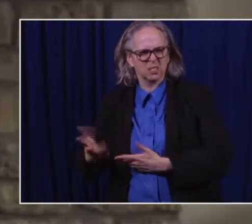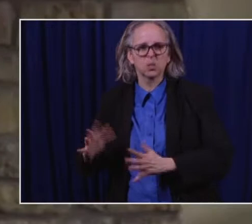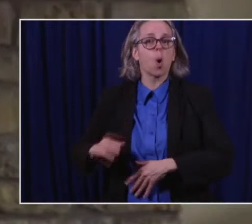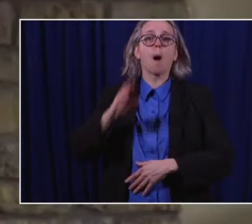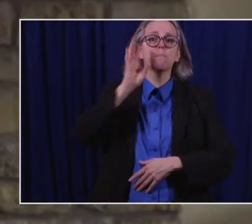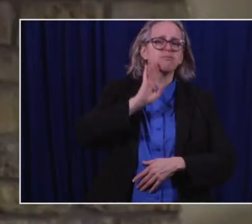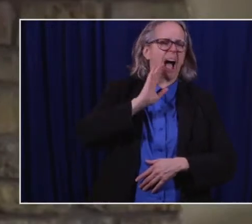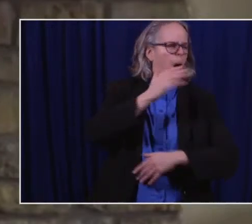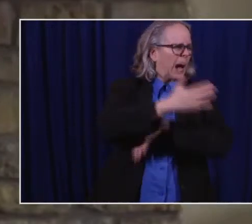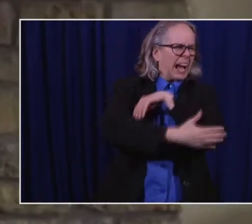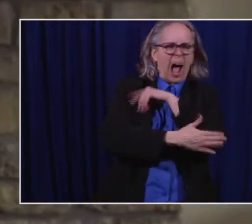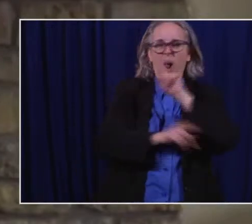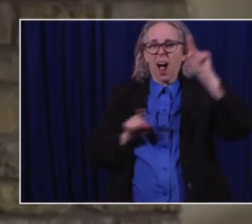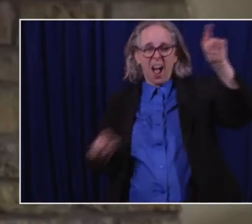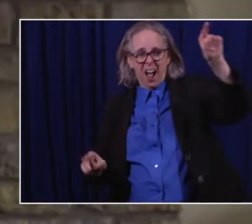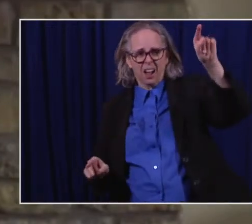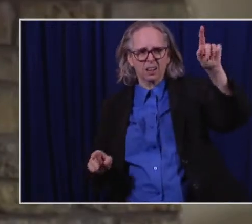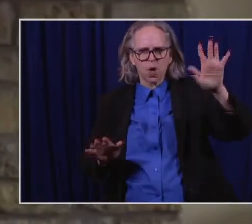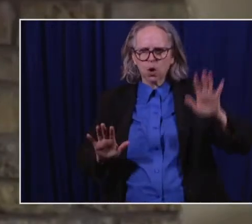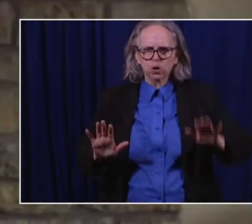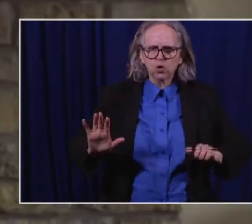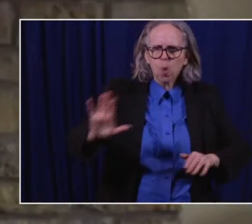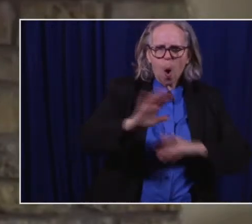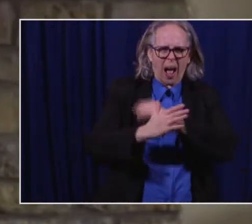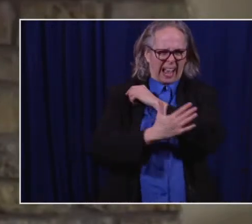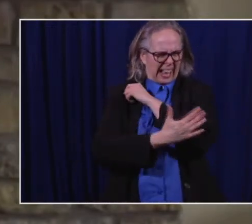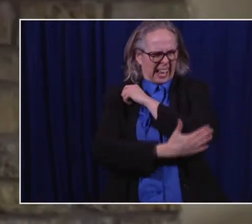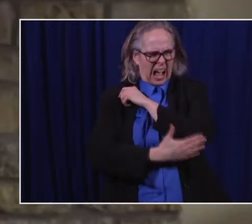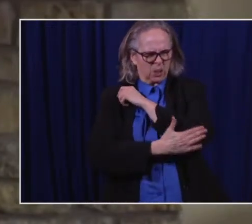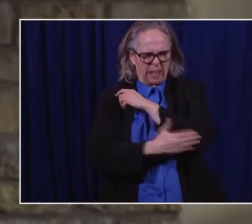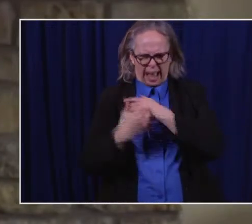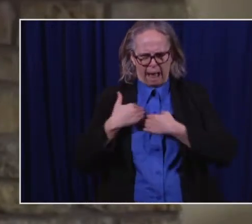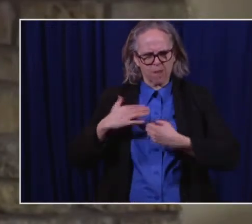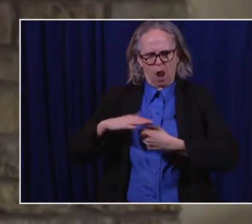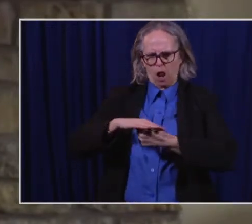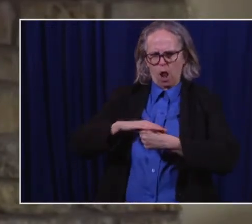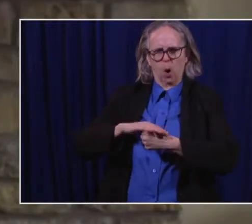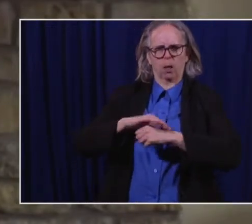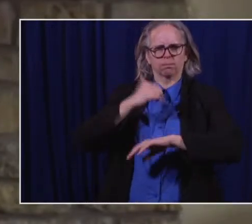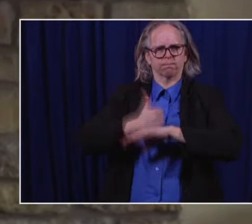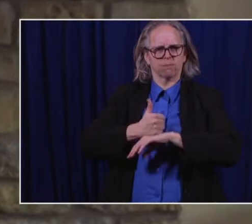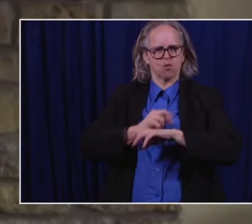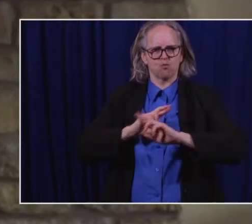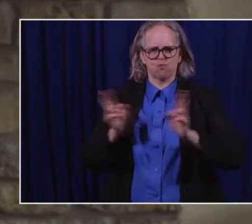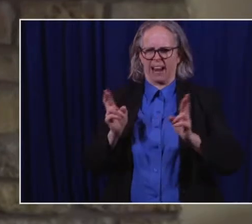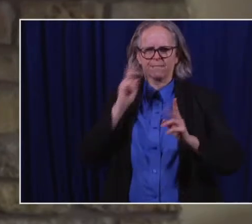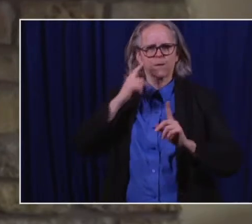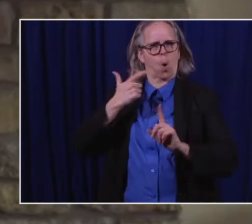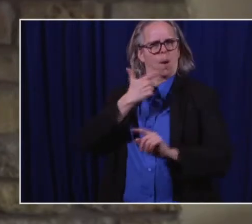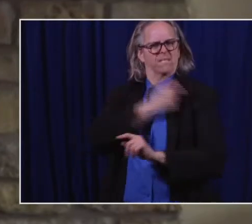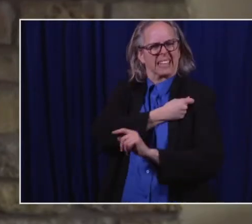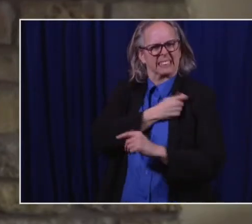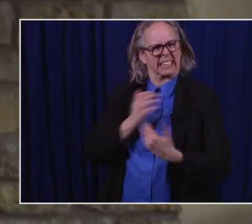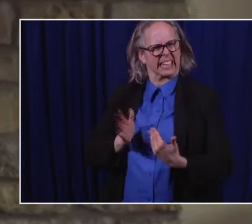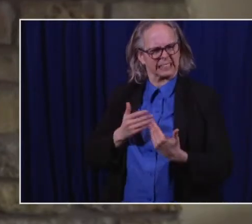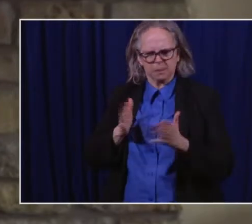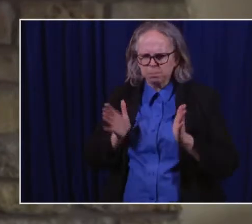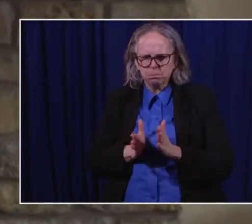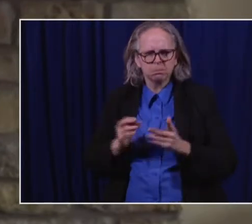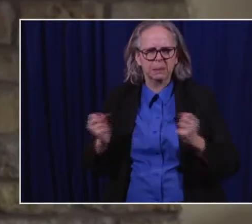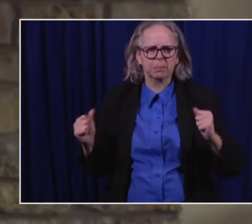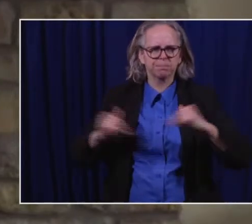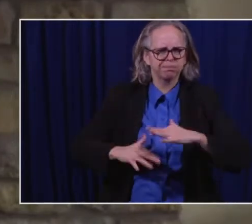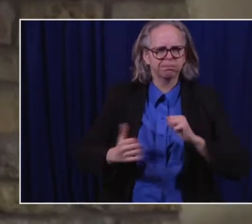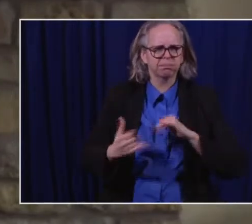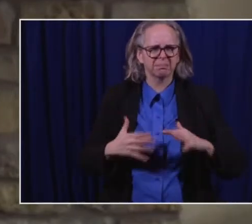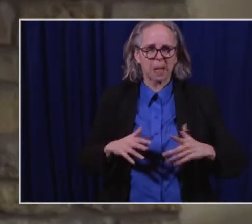county locations where there is vaccine. And so we've resisted going to this big mass sites, but we